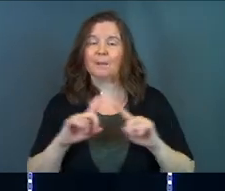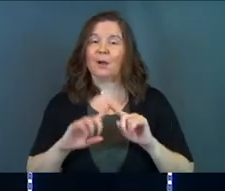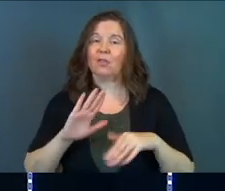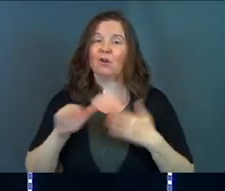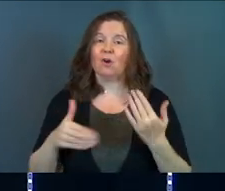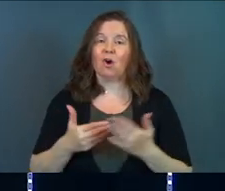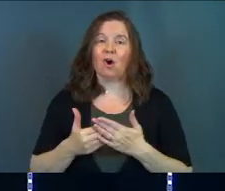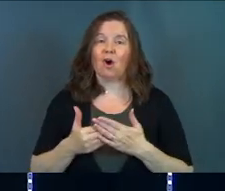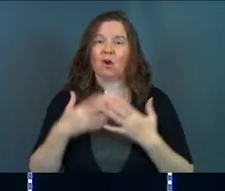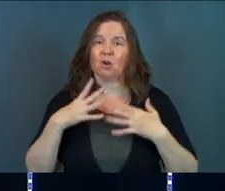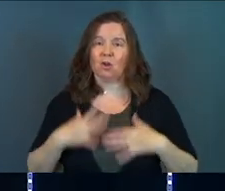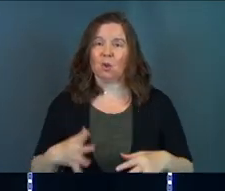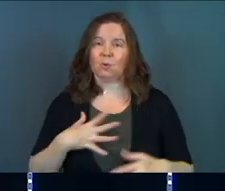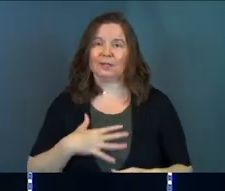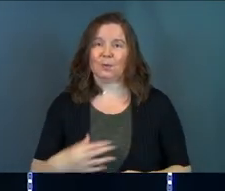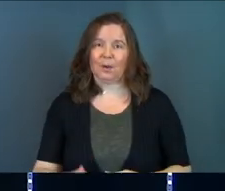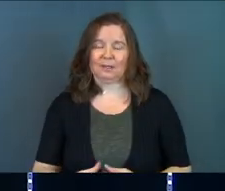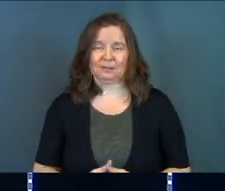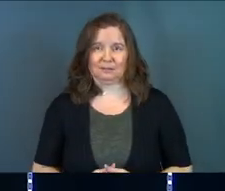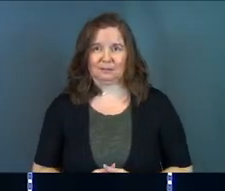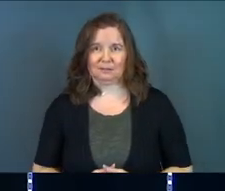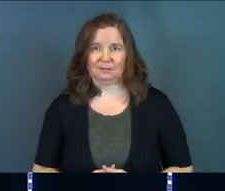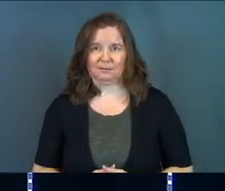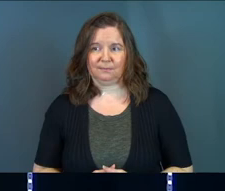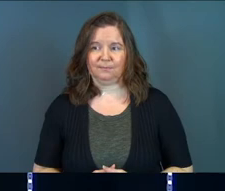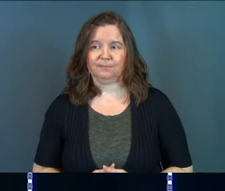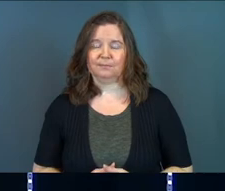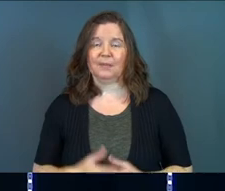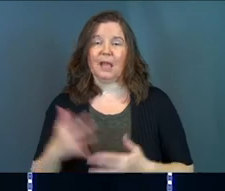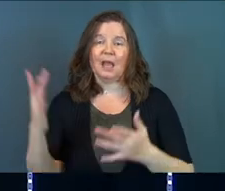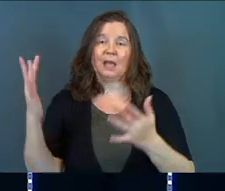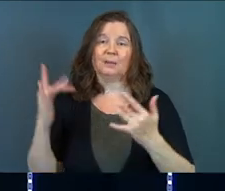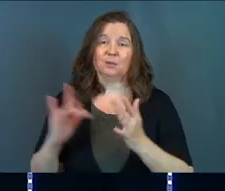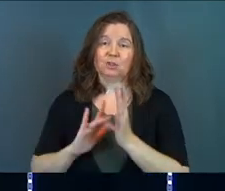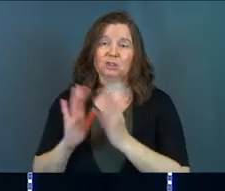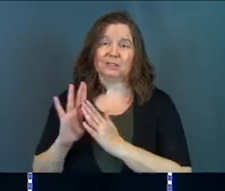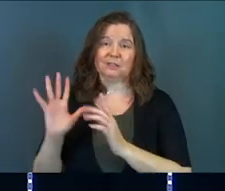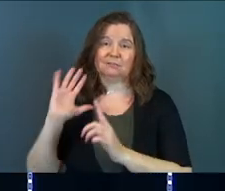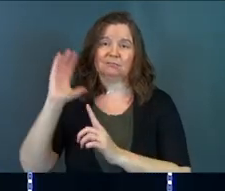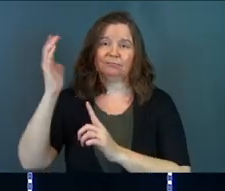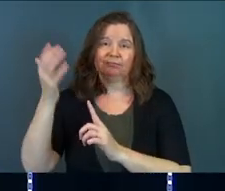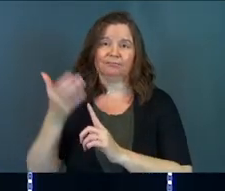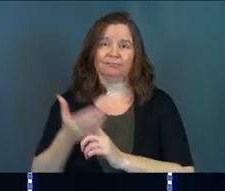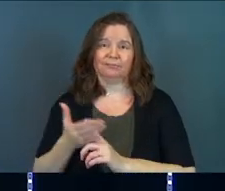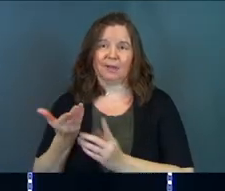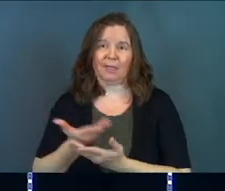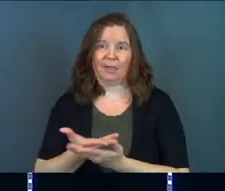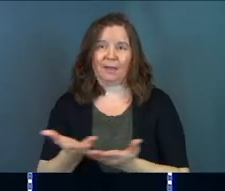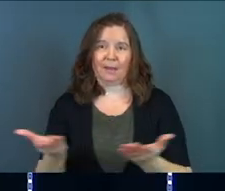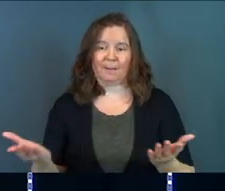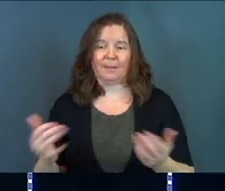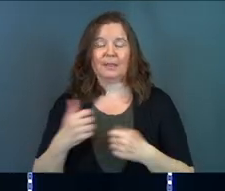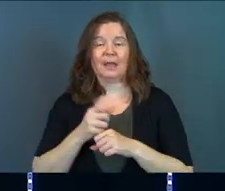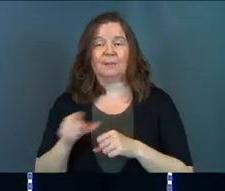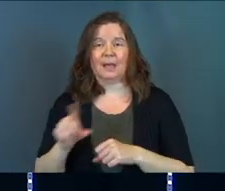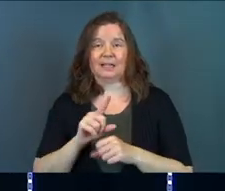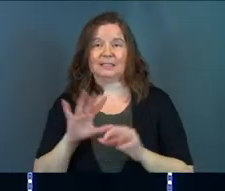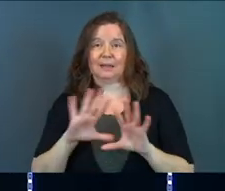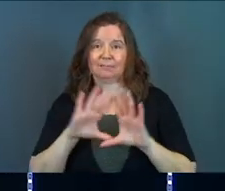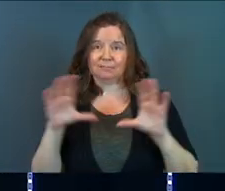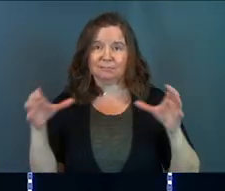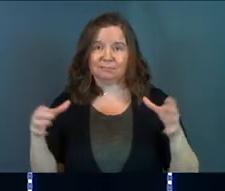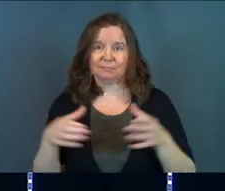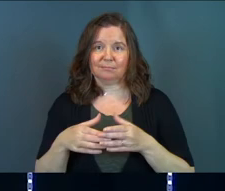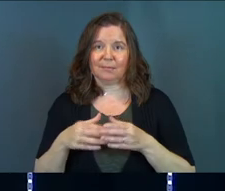But they're all clothed in white. And it's the mercy of Jesus that has washed them that makes them a